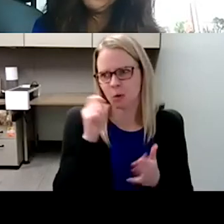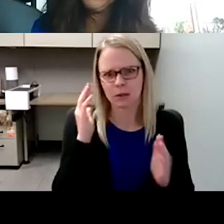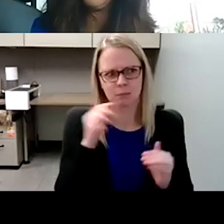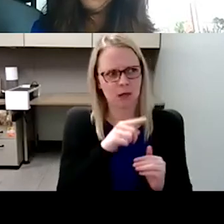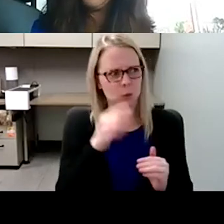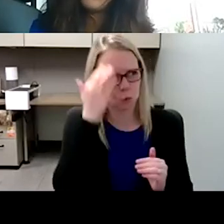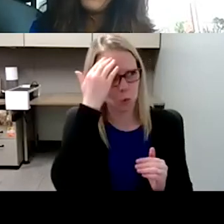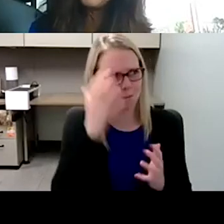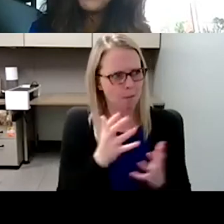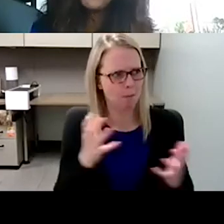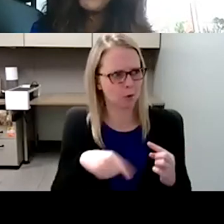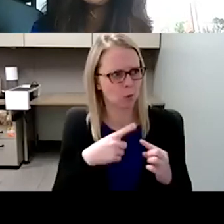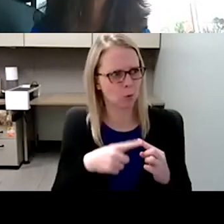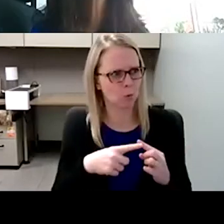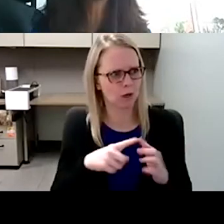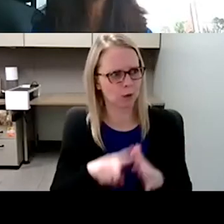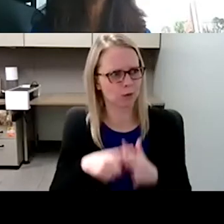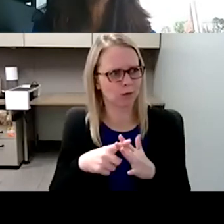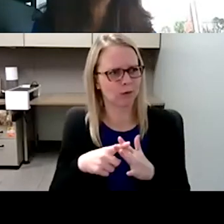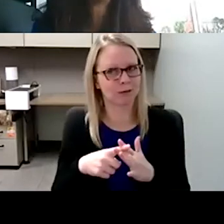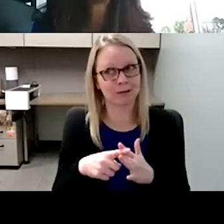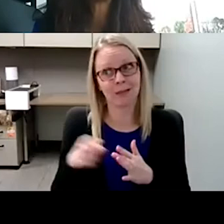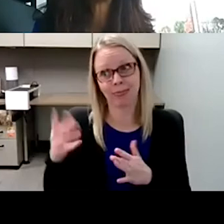start. They want to train you. So